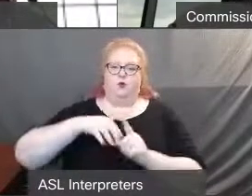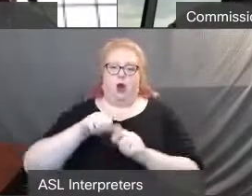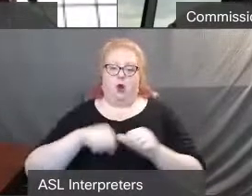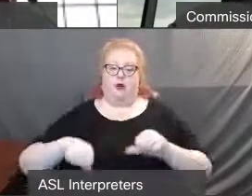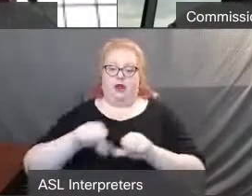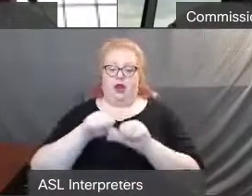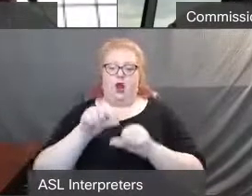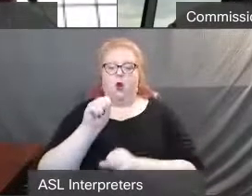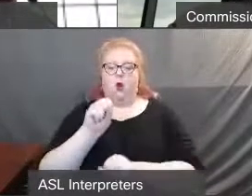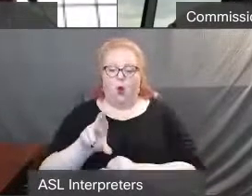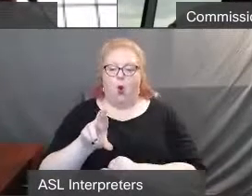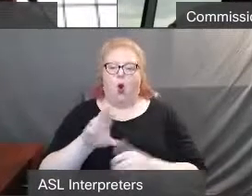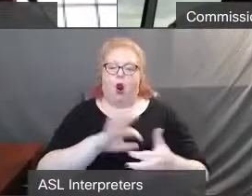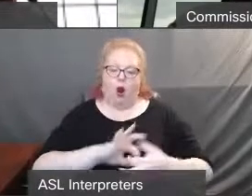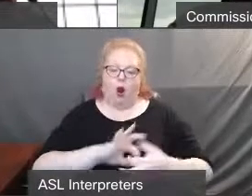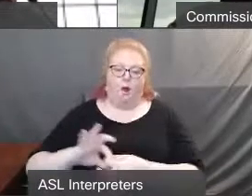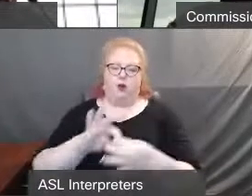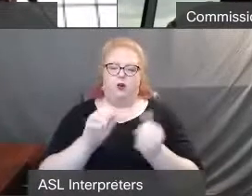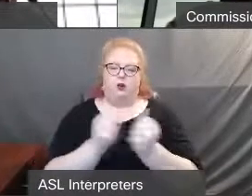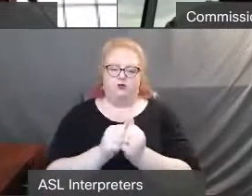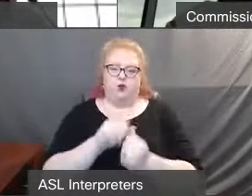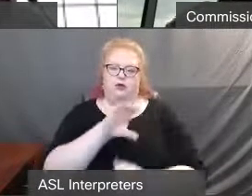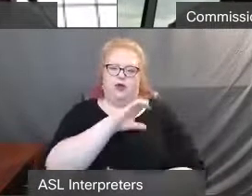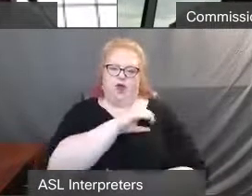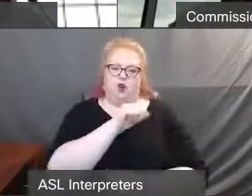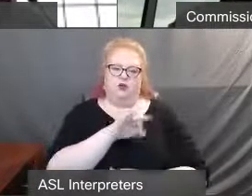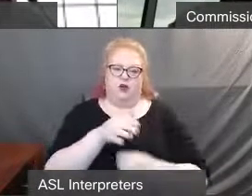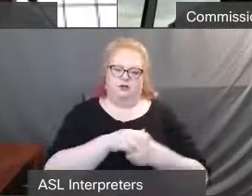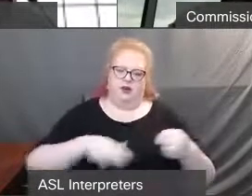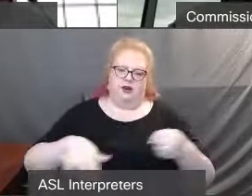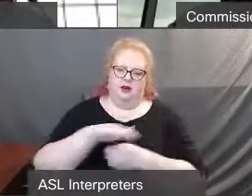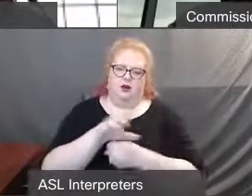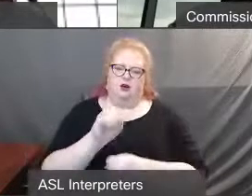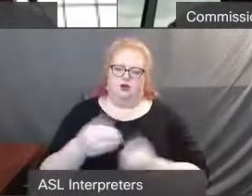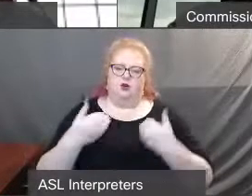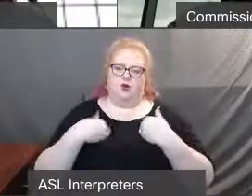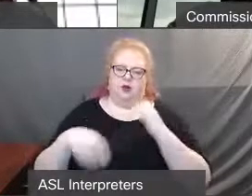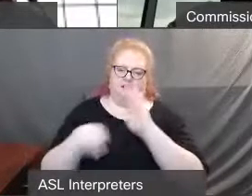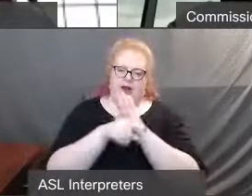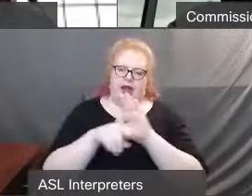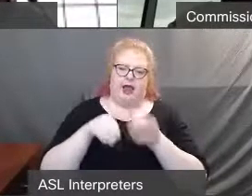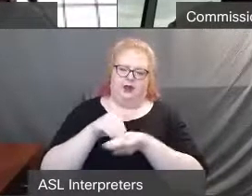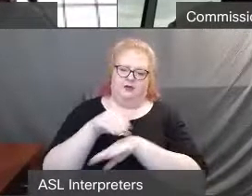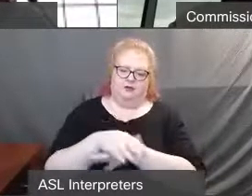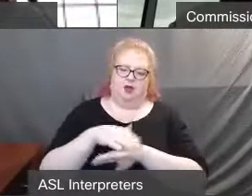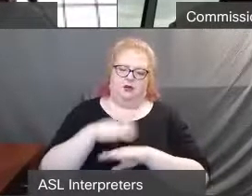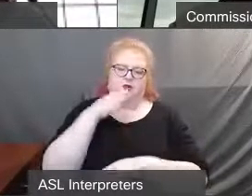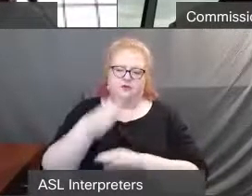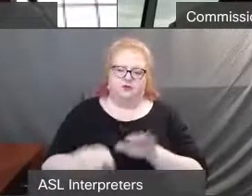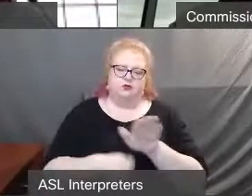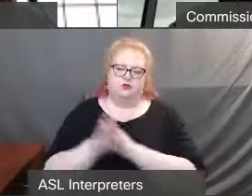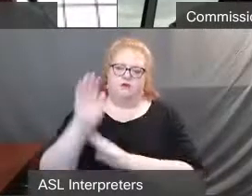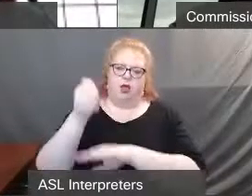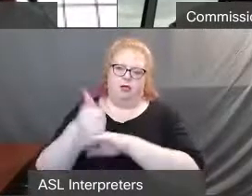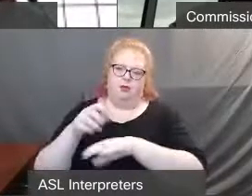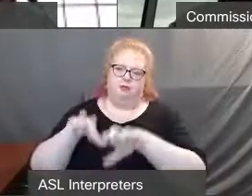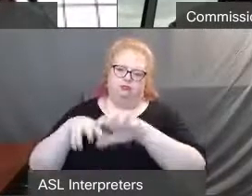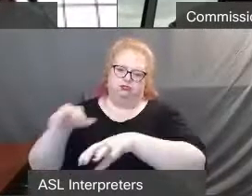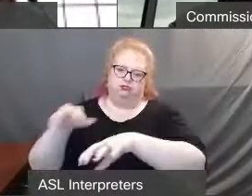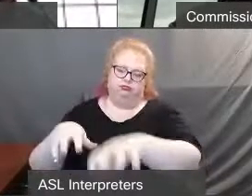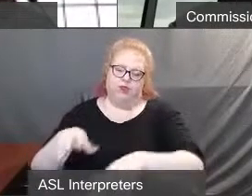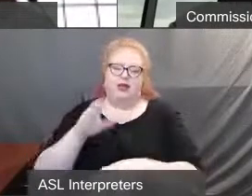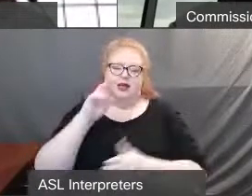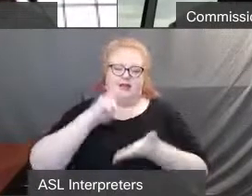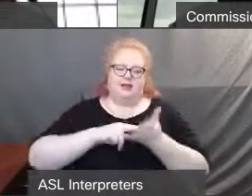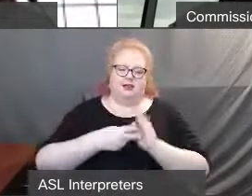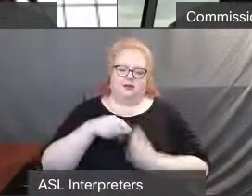Are they harmonious with the character of the neighborhood? Do you have a negative effect on the future development of the area? It is the intent of this